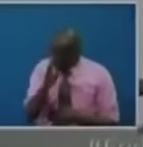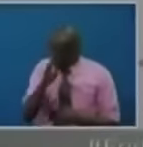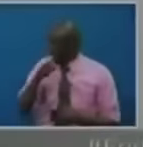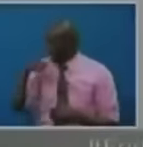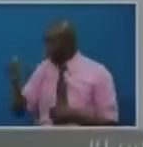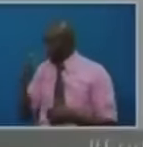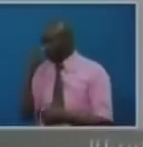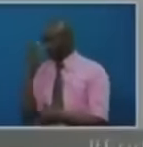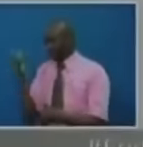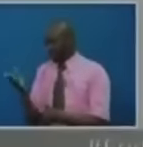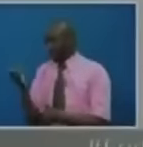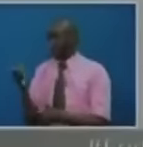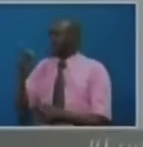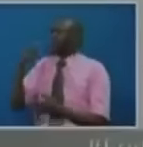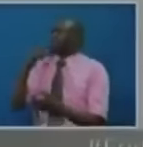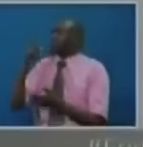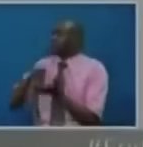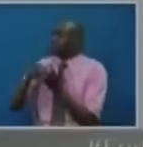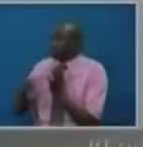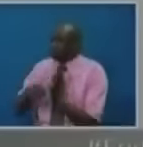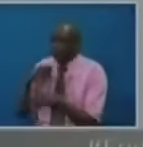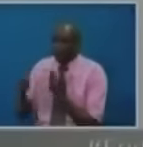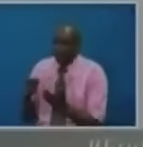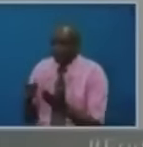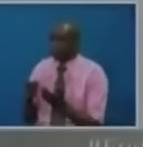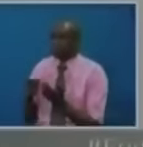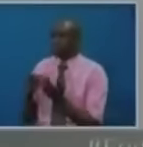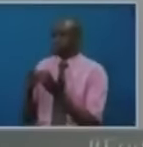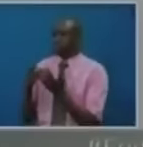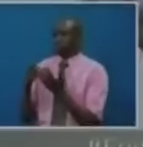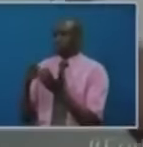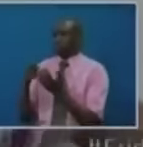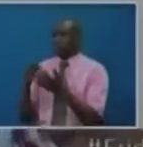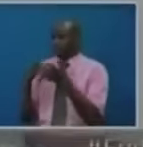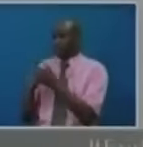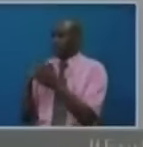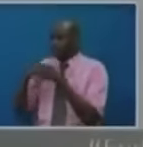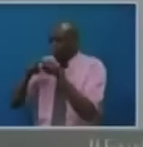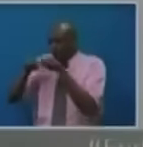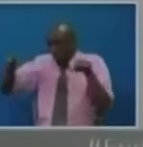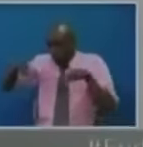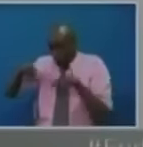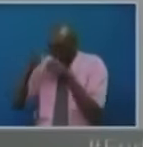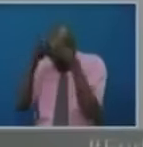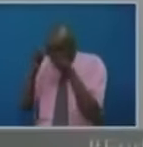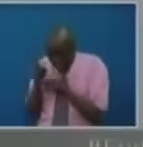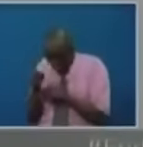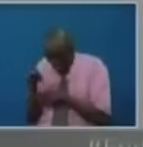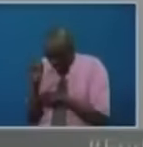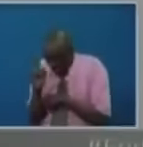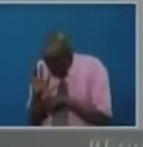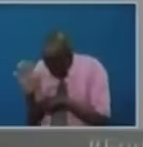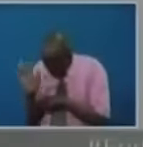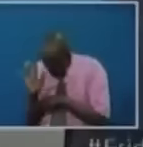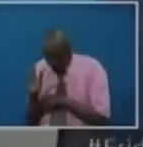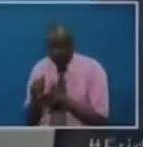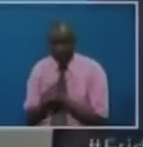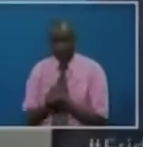other things. Mm-hmm. What does that say about breaking boundaries? You know, you're so boxed into something. You